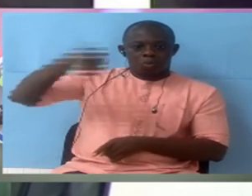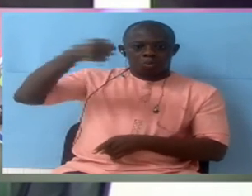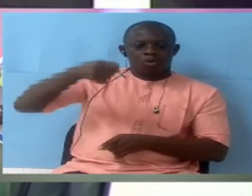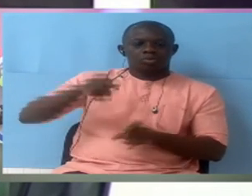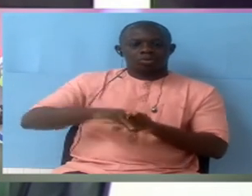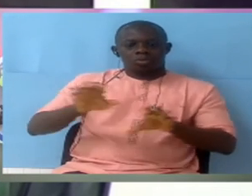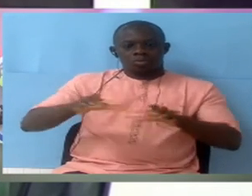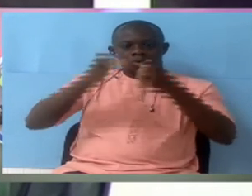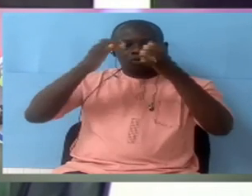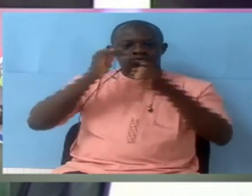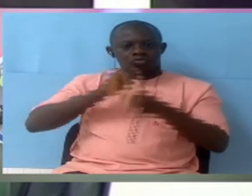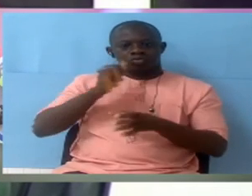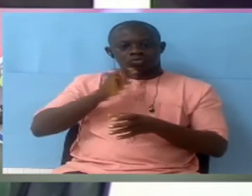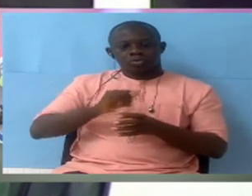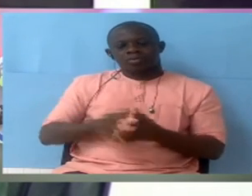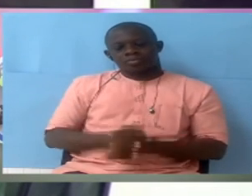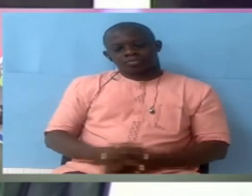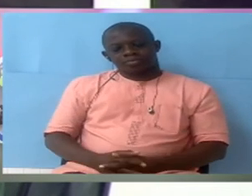suñ poti sambur yi.